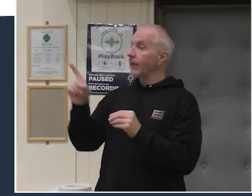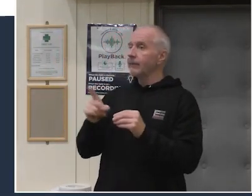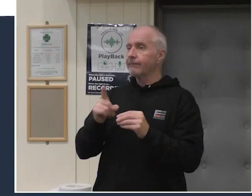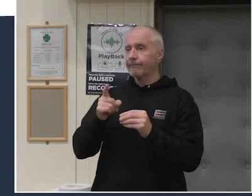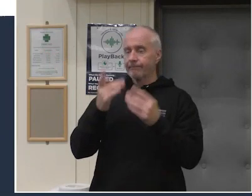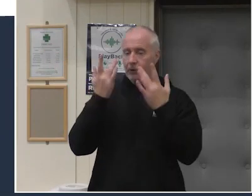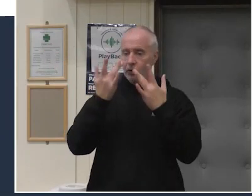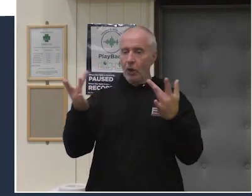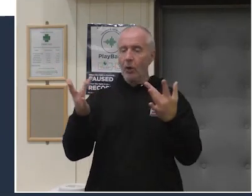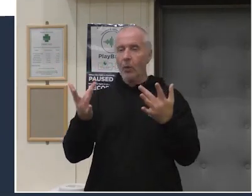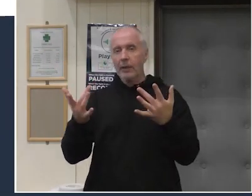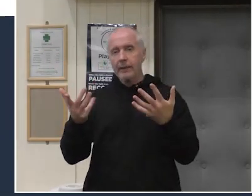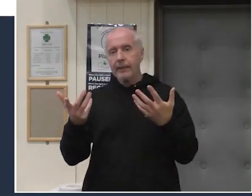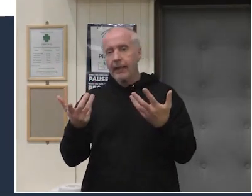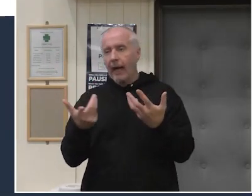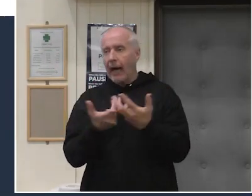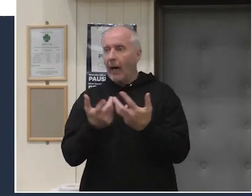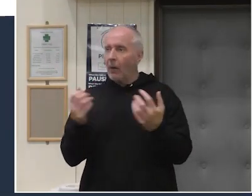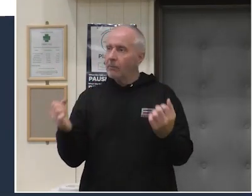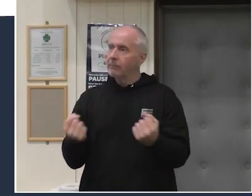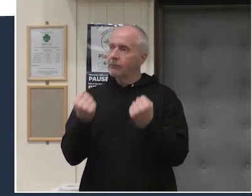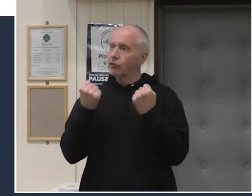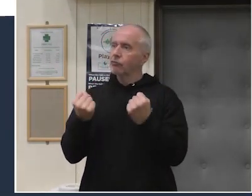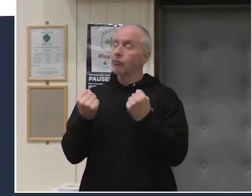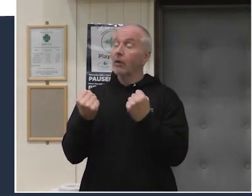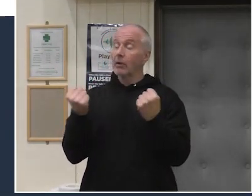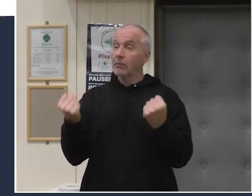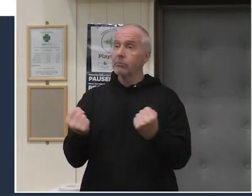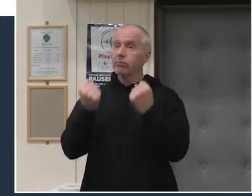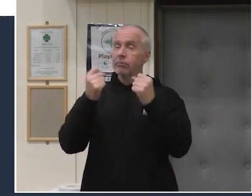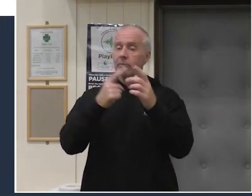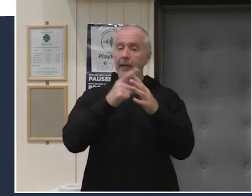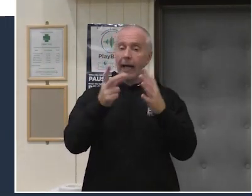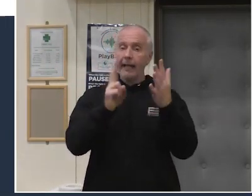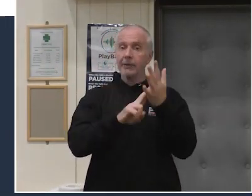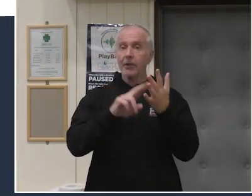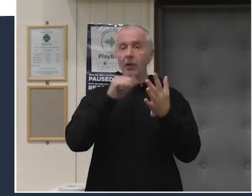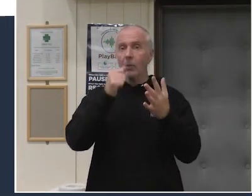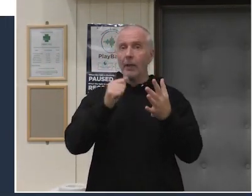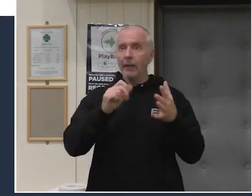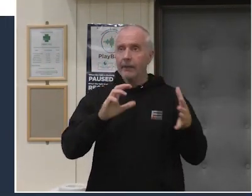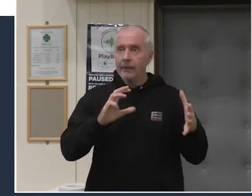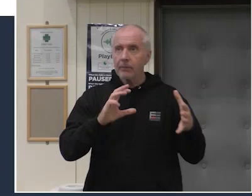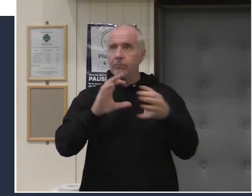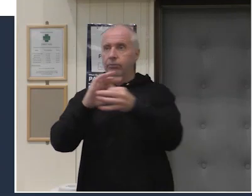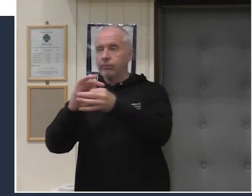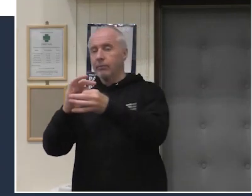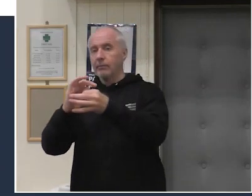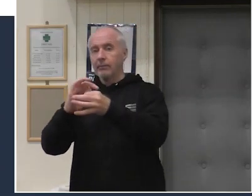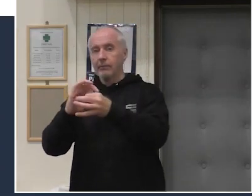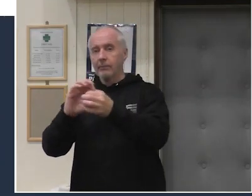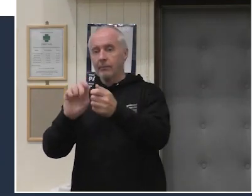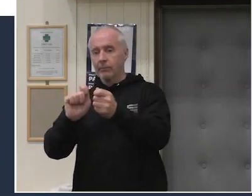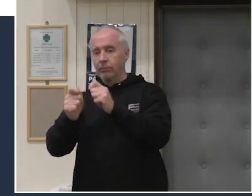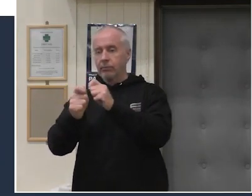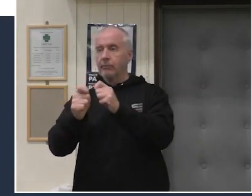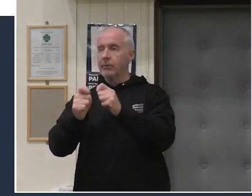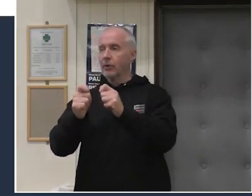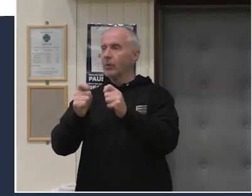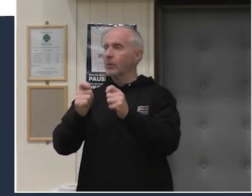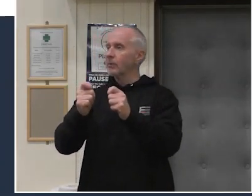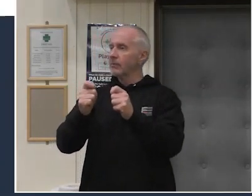strongly this axion is going to couple / convert into these other